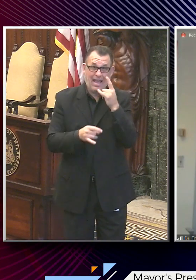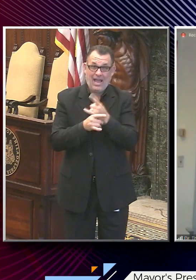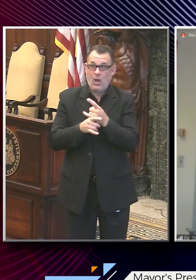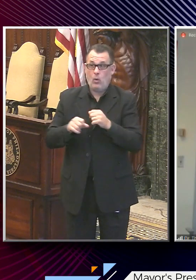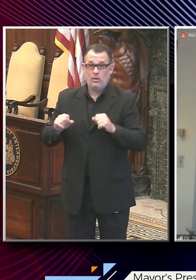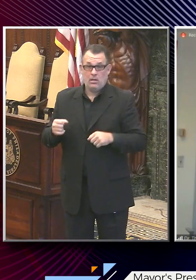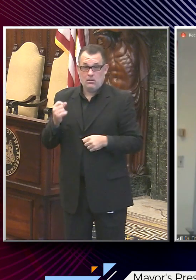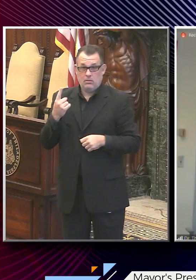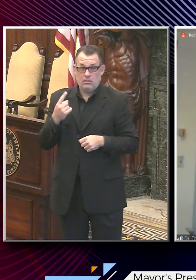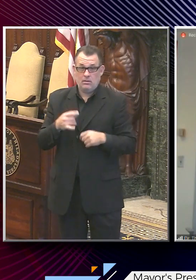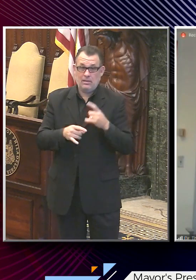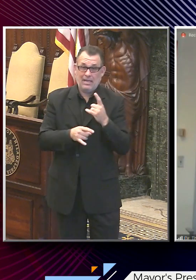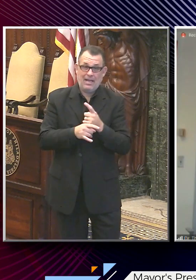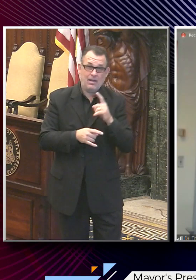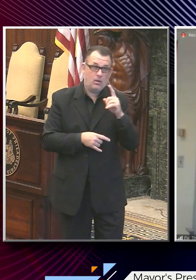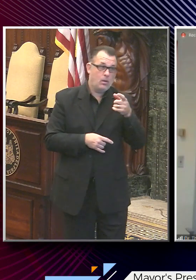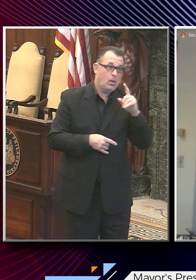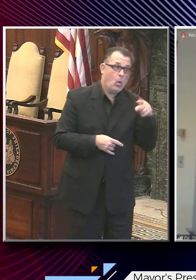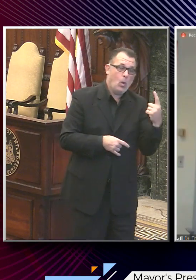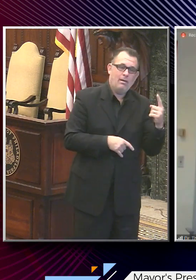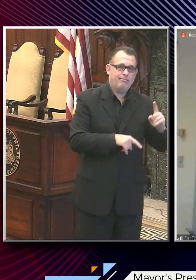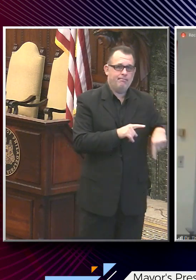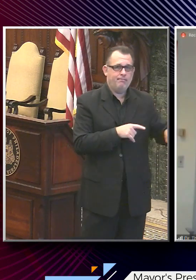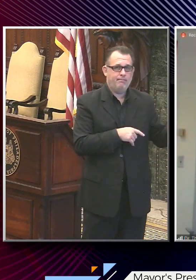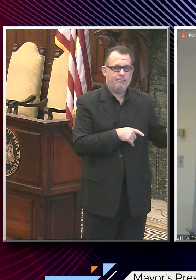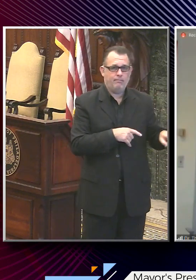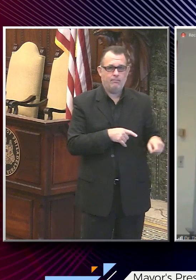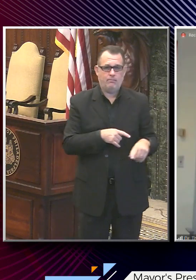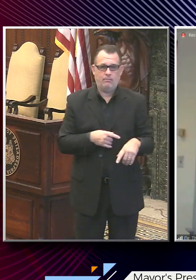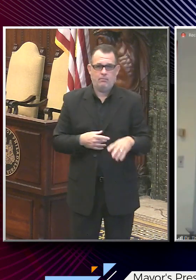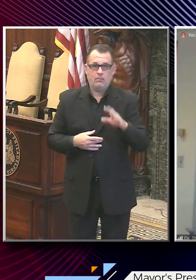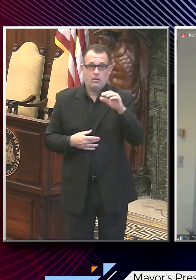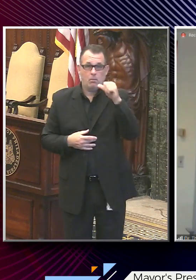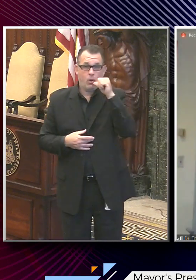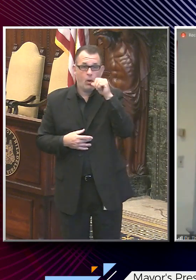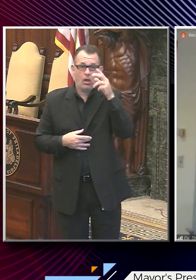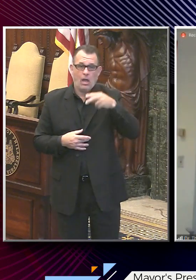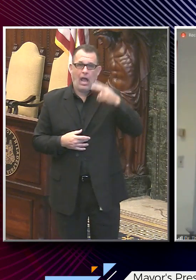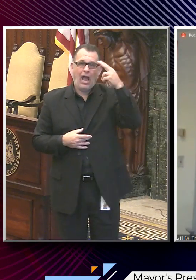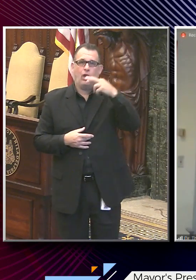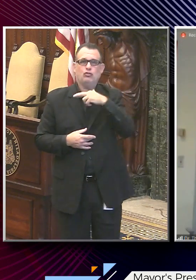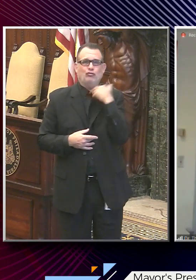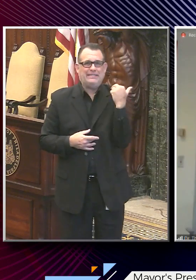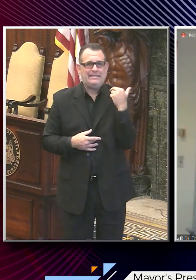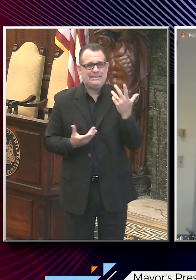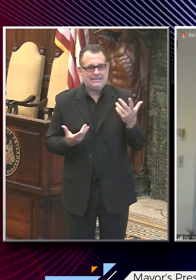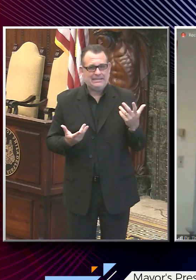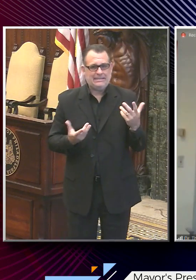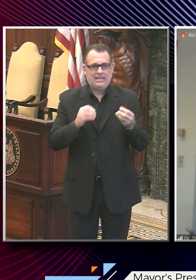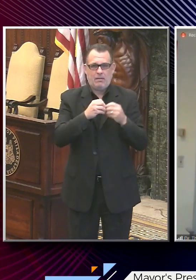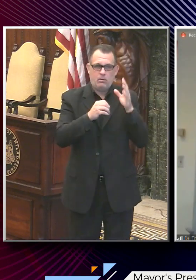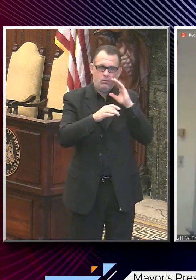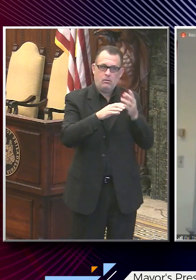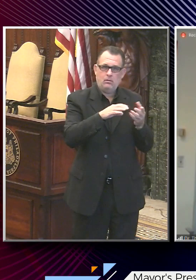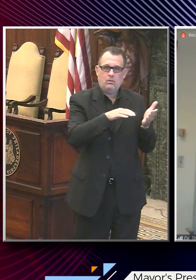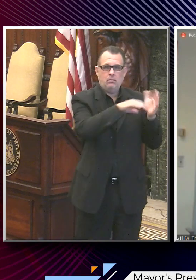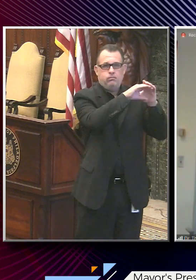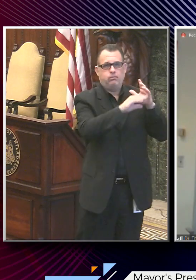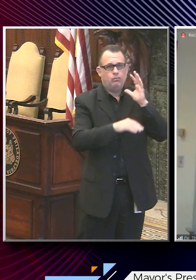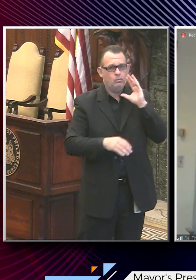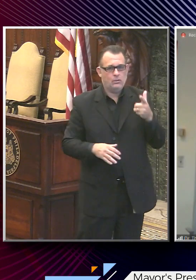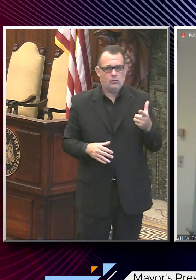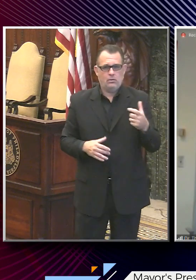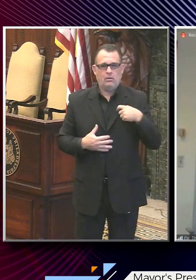also strongly endorse because we know that bars are even higher risk settings than restaurants. So we're allowing restaurants, we are not allowing bars to